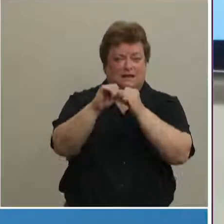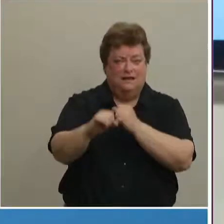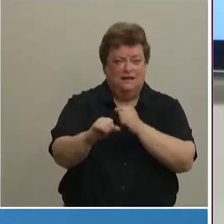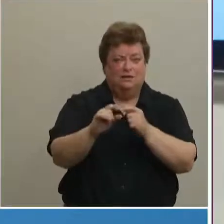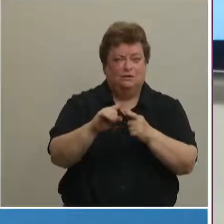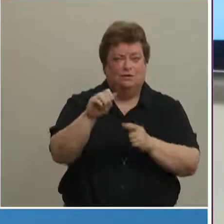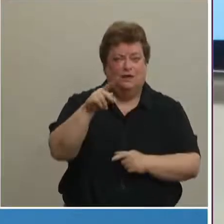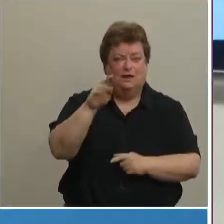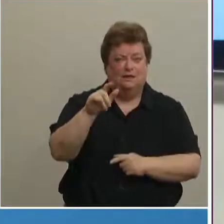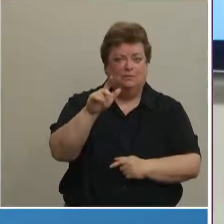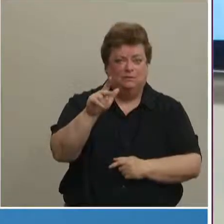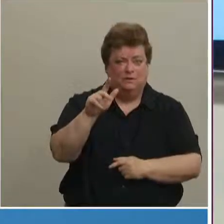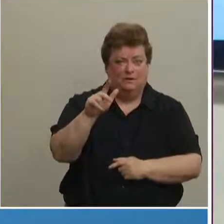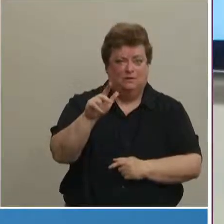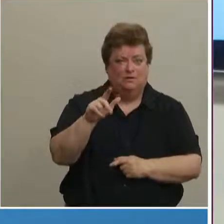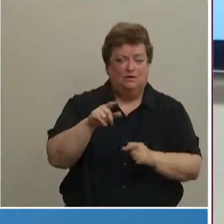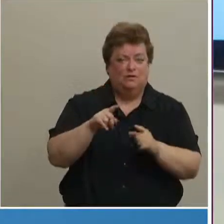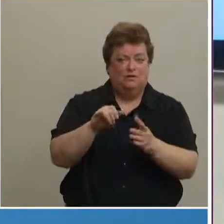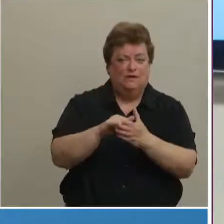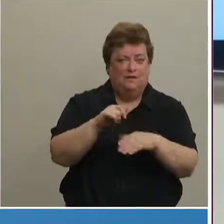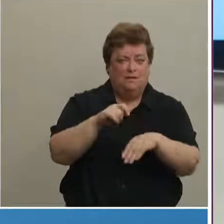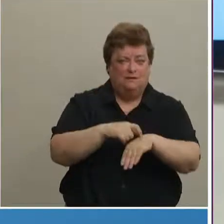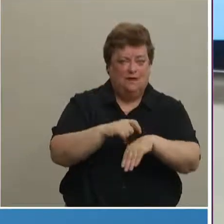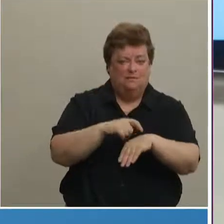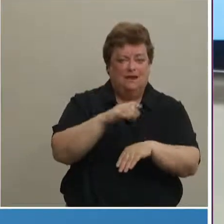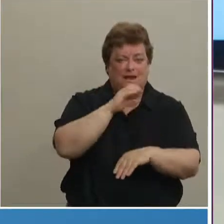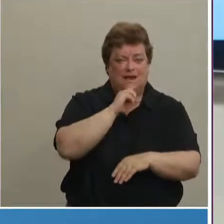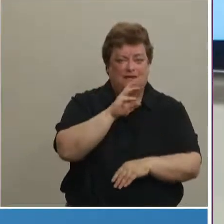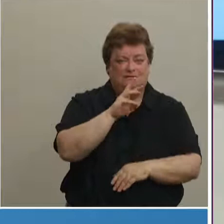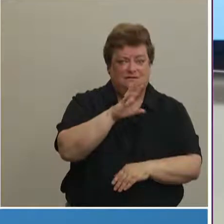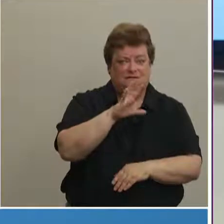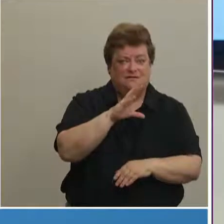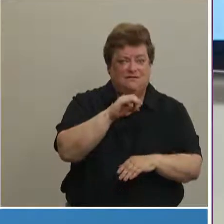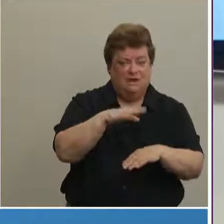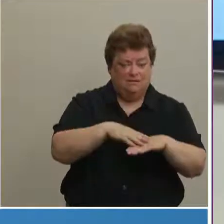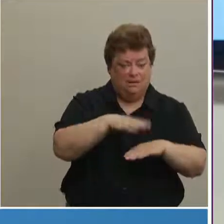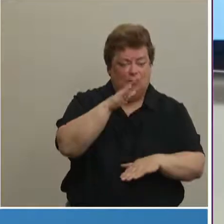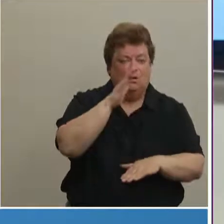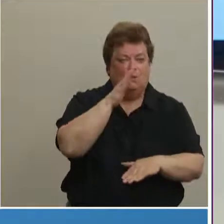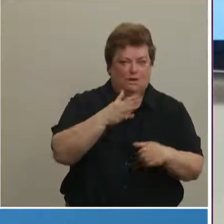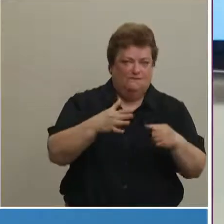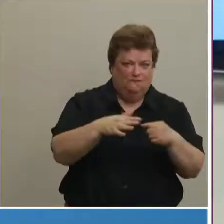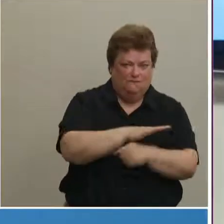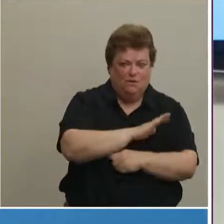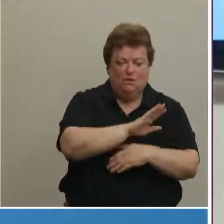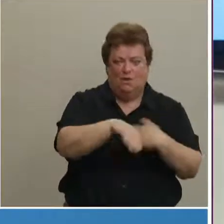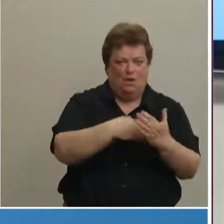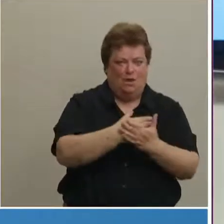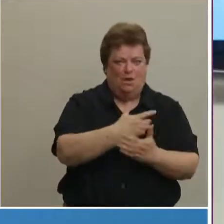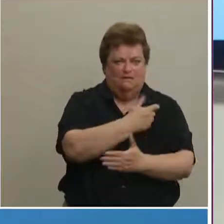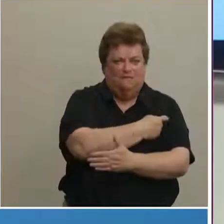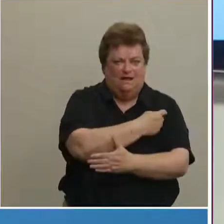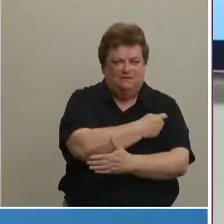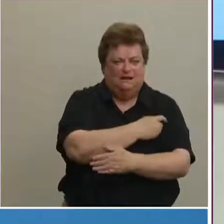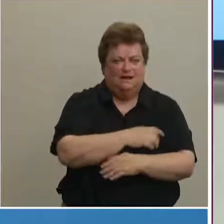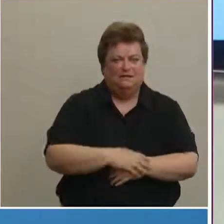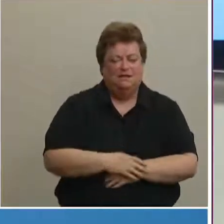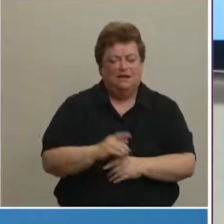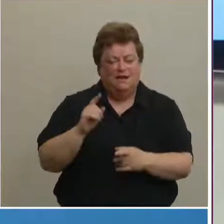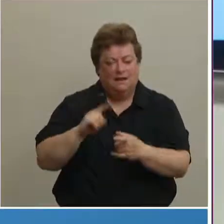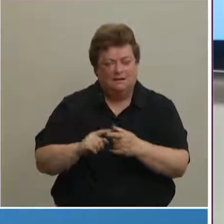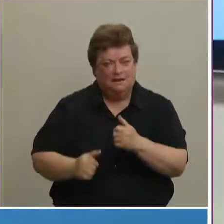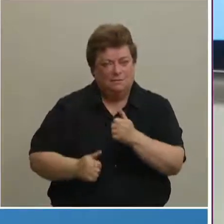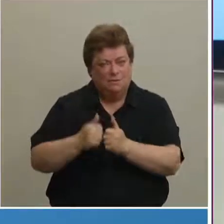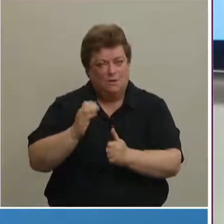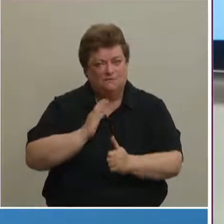23rd. At that time, those 65 and older will be fully vaccinated. Until most of our community is